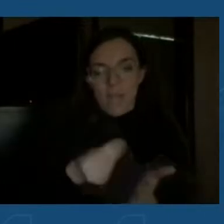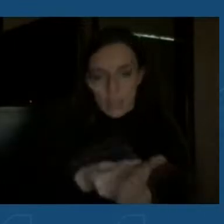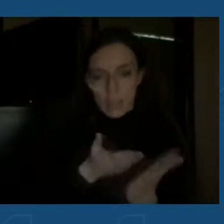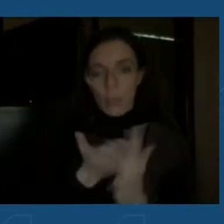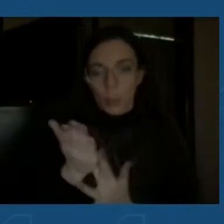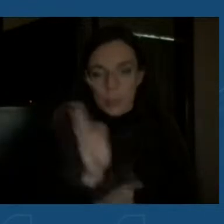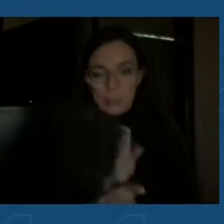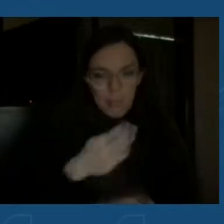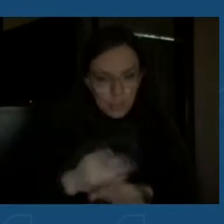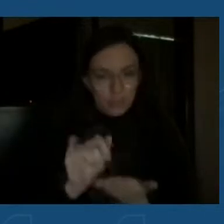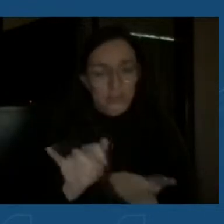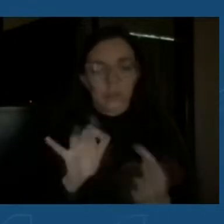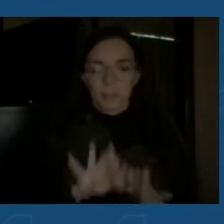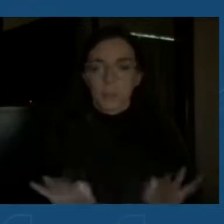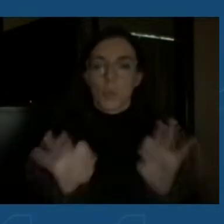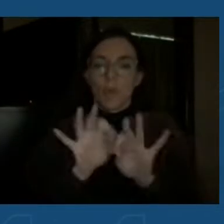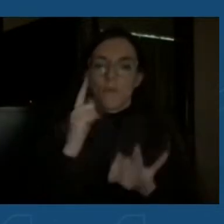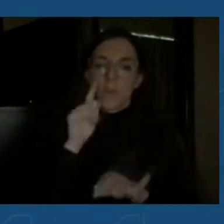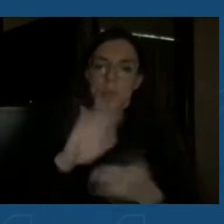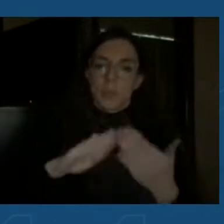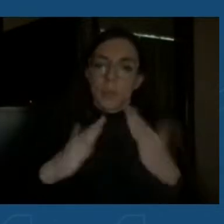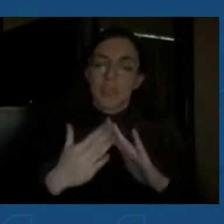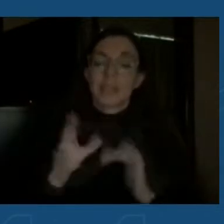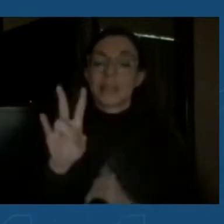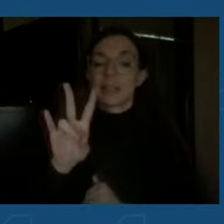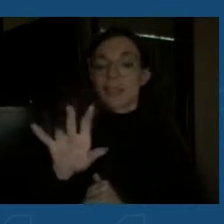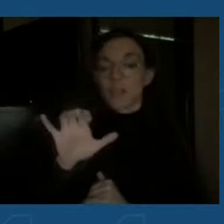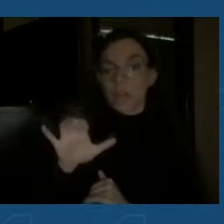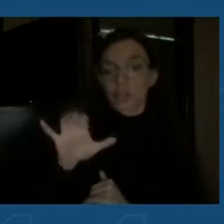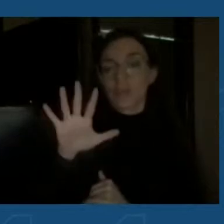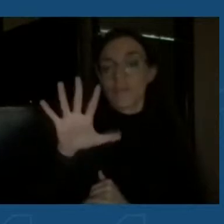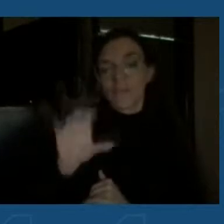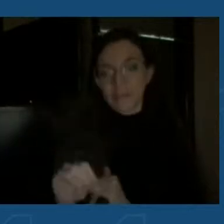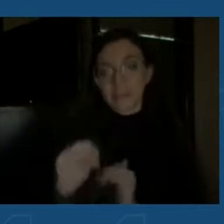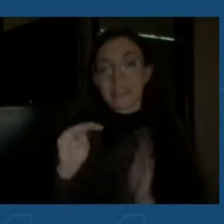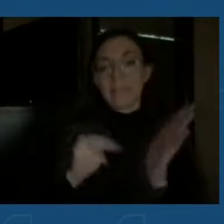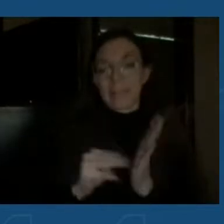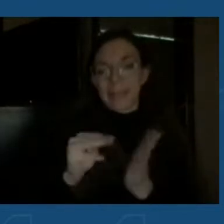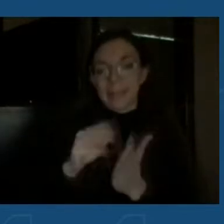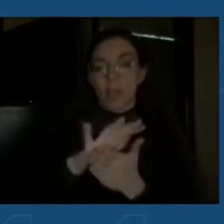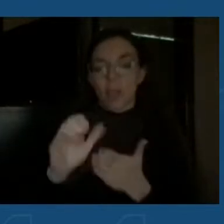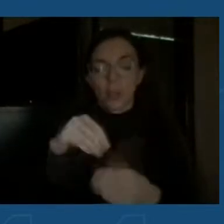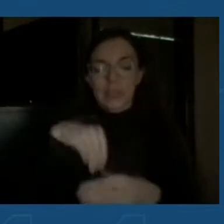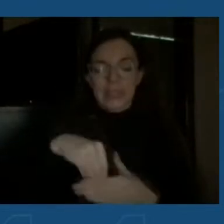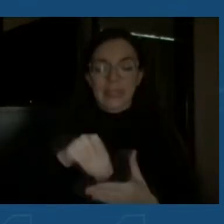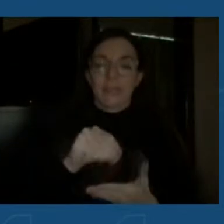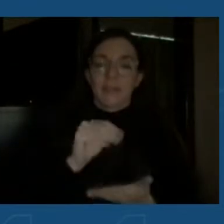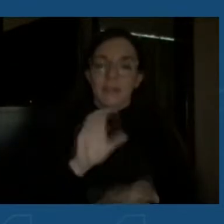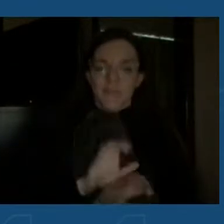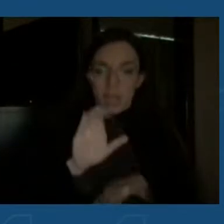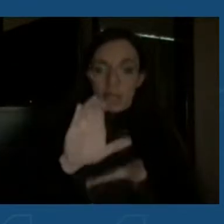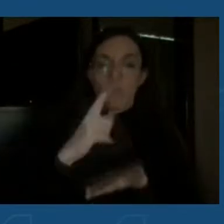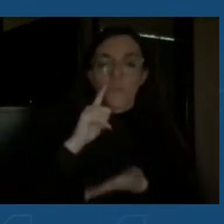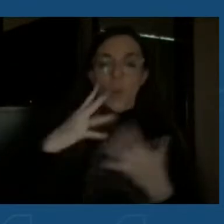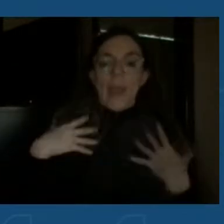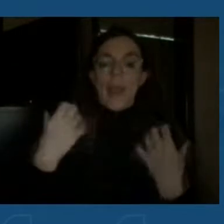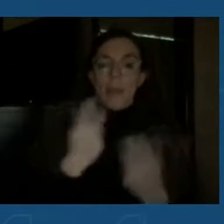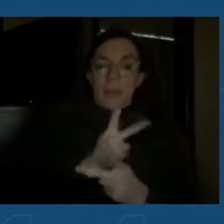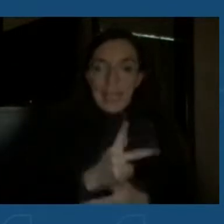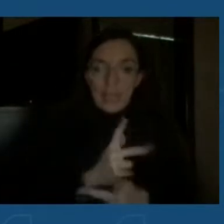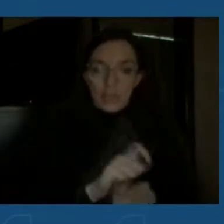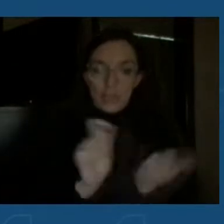And I also hear there's $750 million in funding coming for healthcare transformation, which I'm sure a very